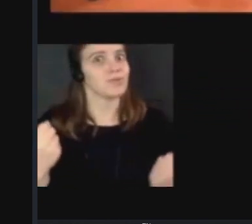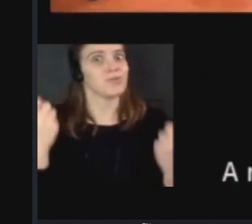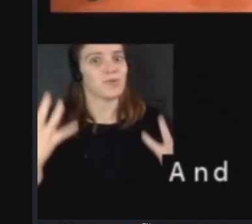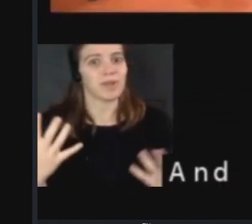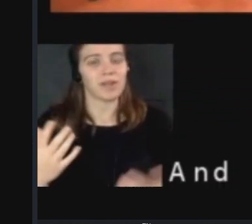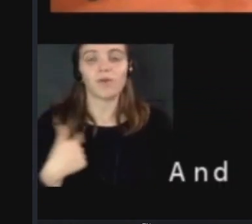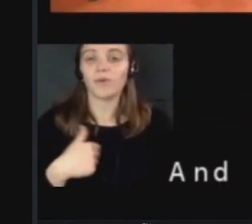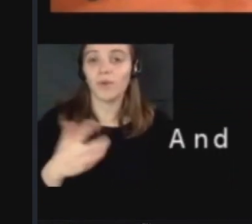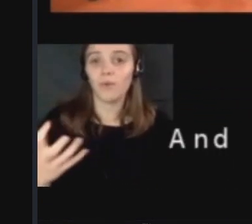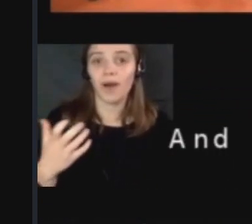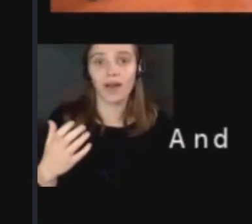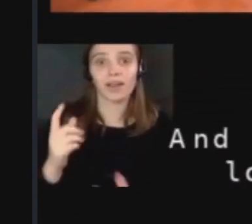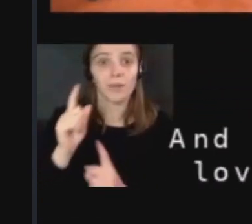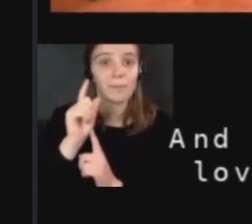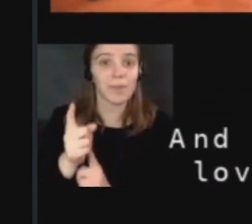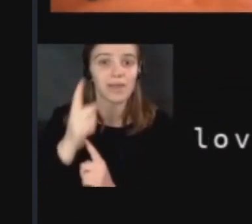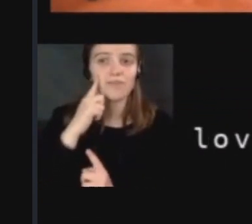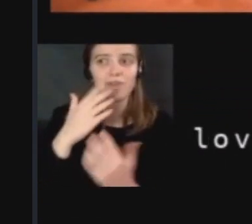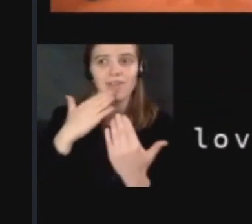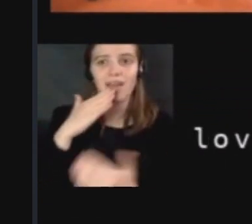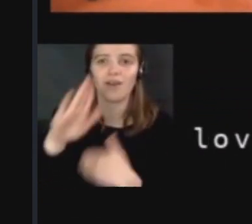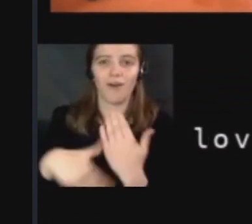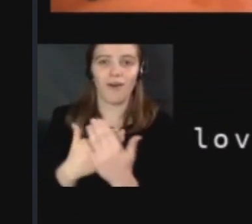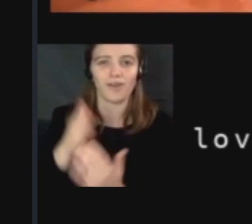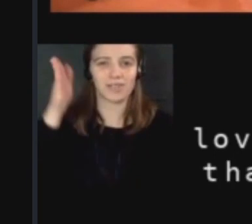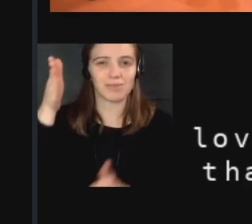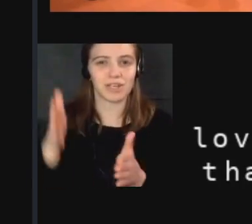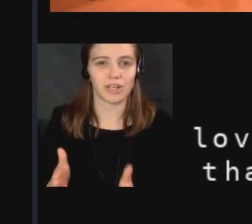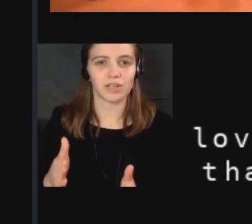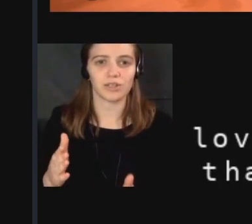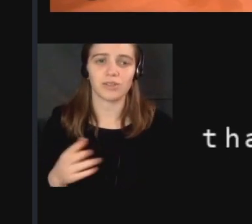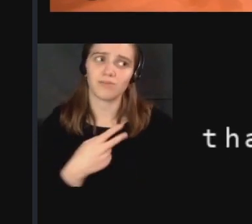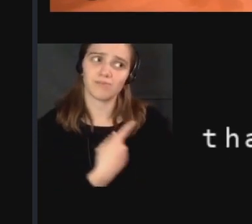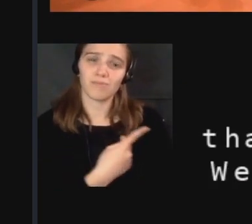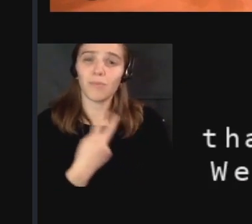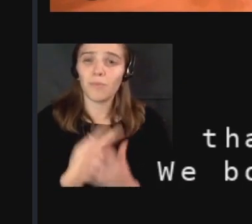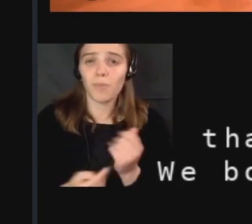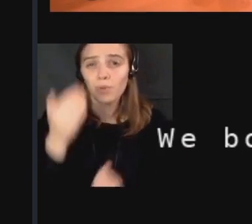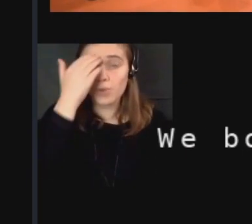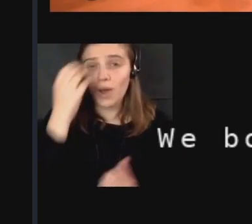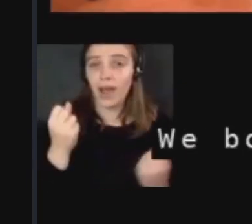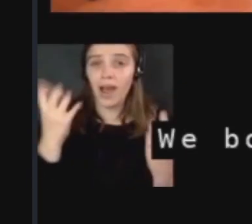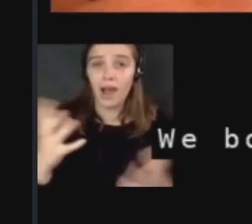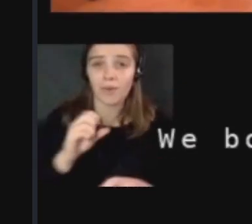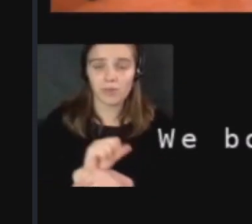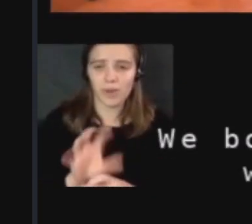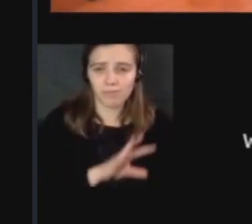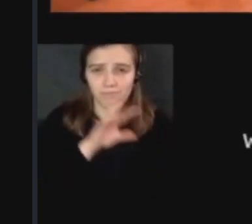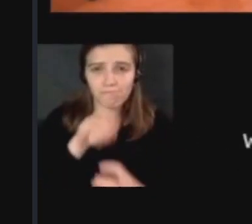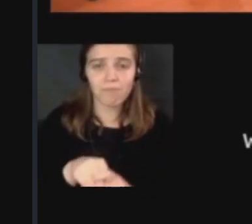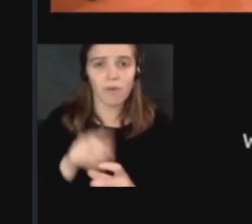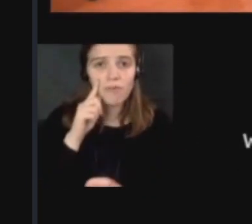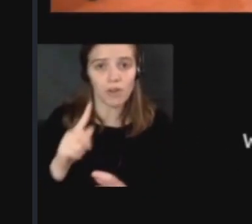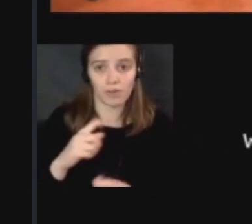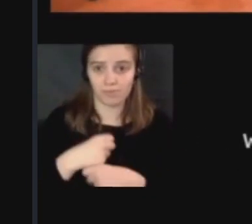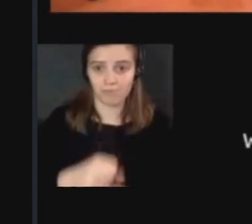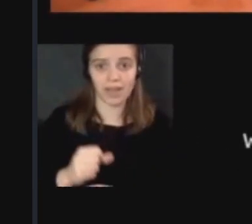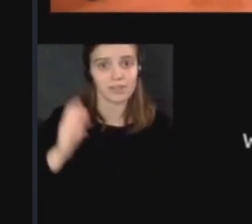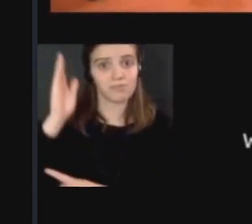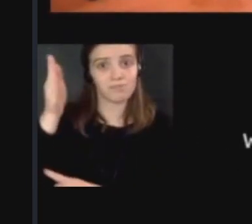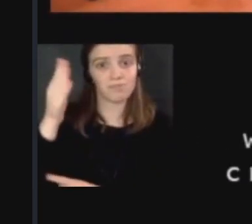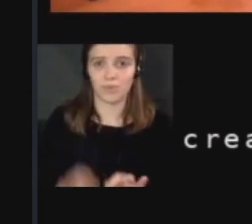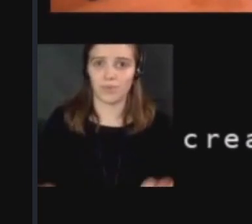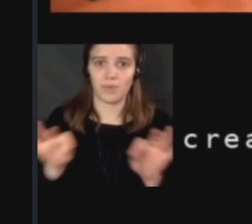to thank all of those speakers. We both personally know how much work it takes to go into creating a meaningful talk, and just how much courage it takes to really